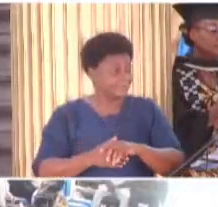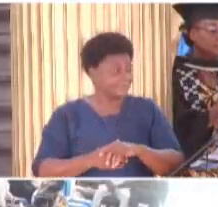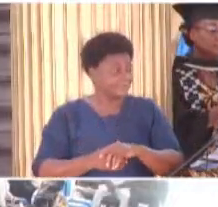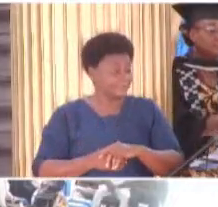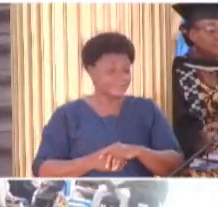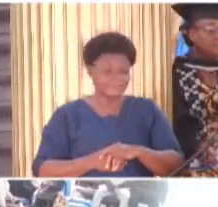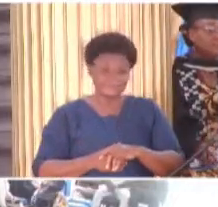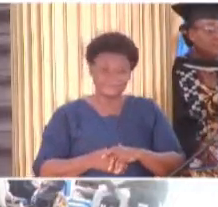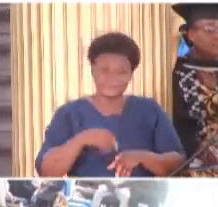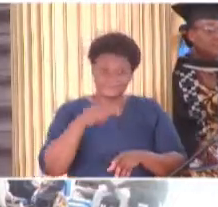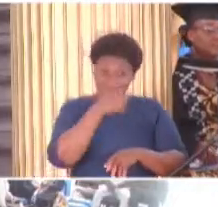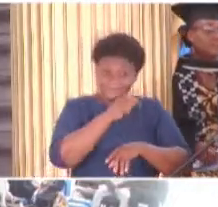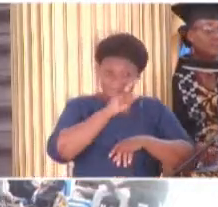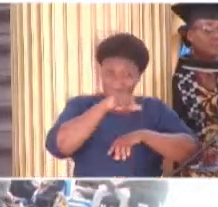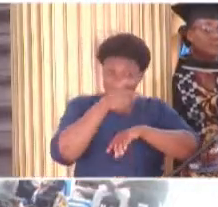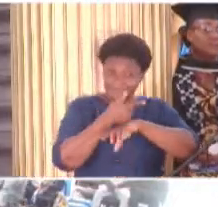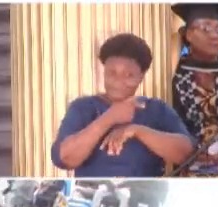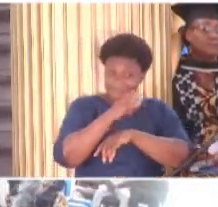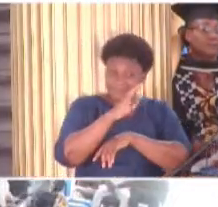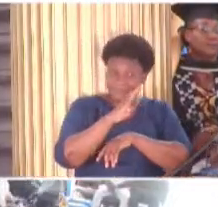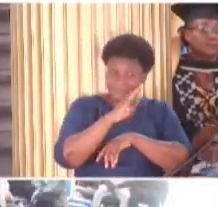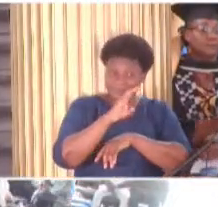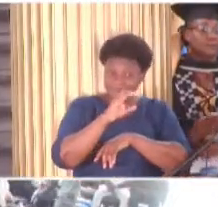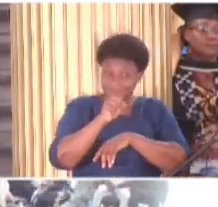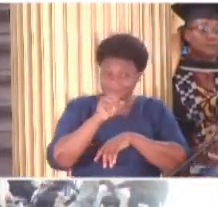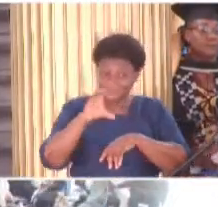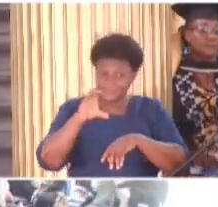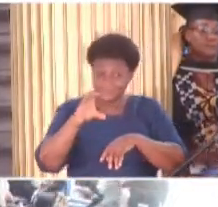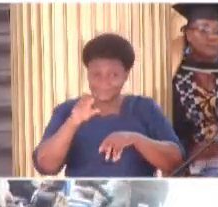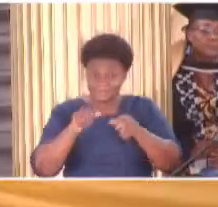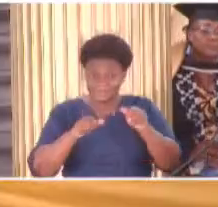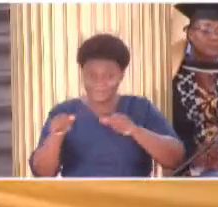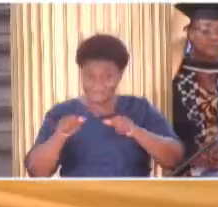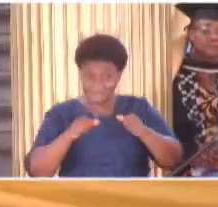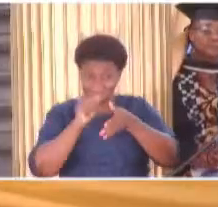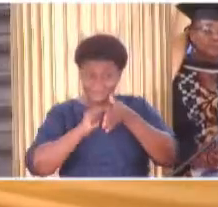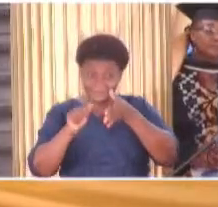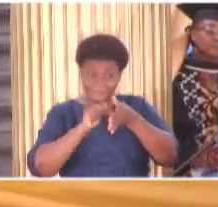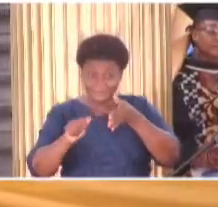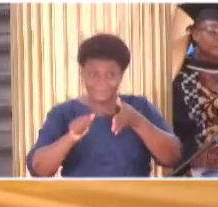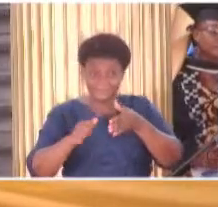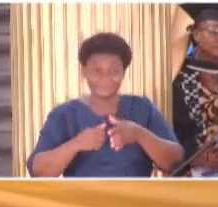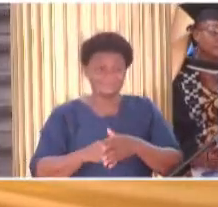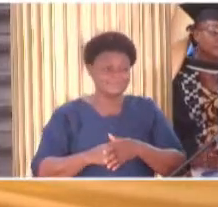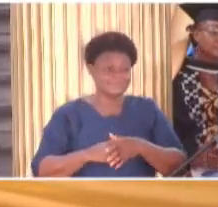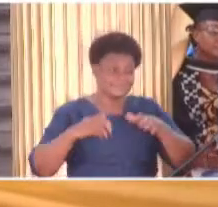He is graduating with a Bachelor of Science degree in Administration Accounting option.